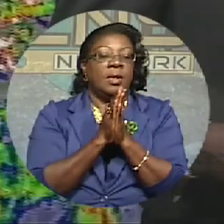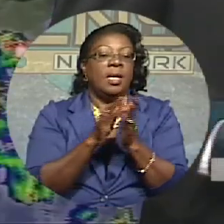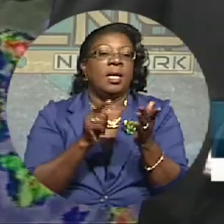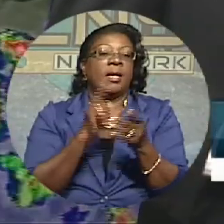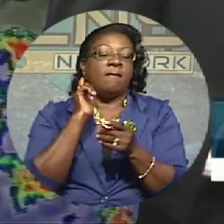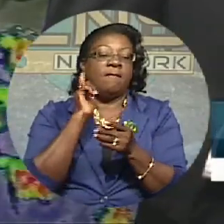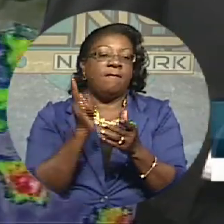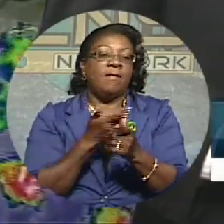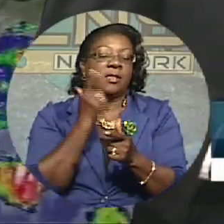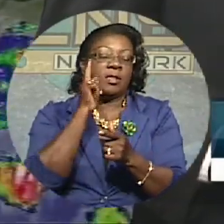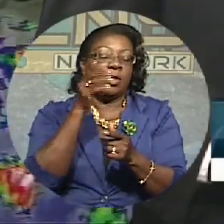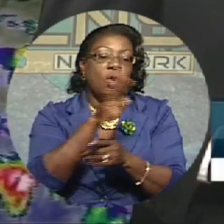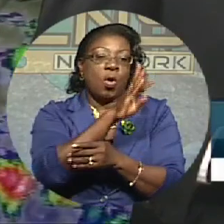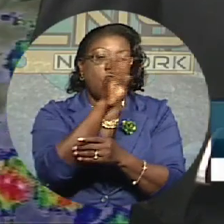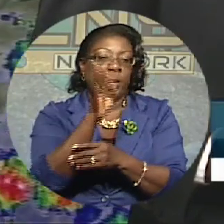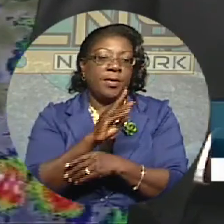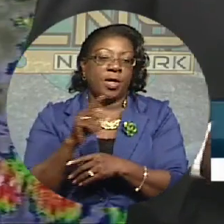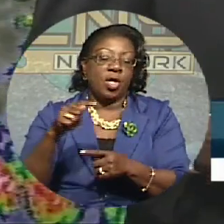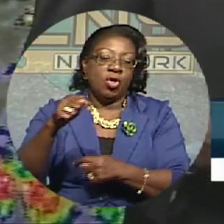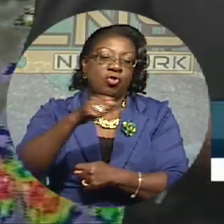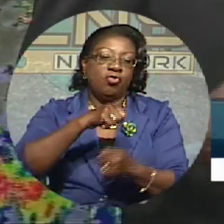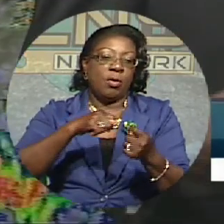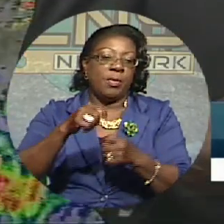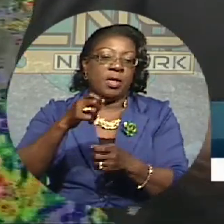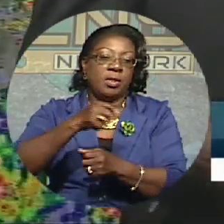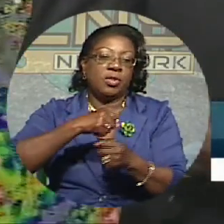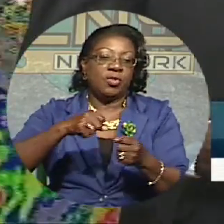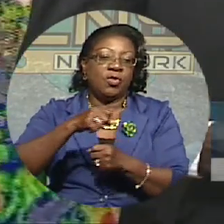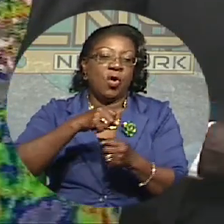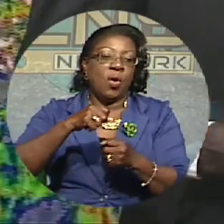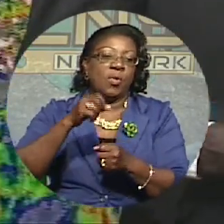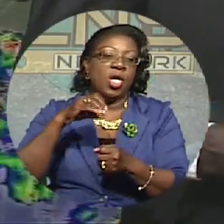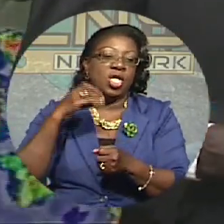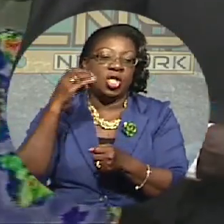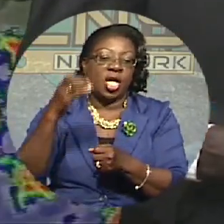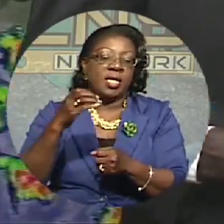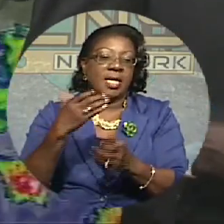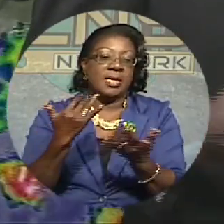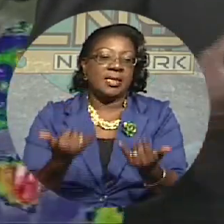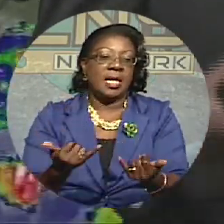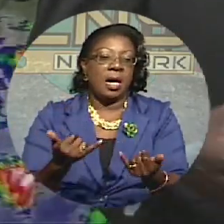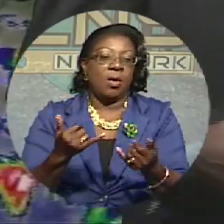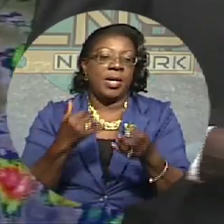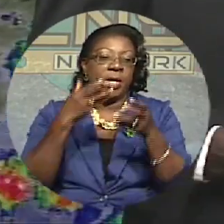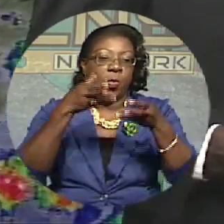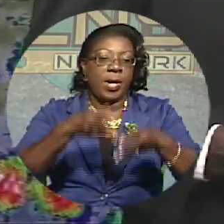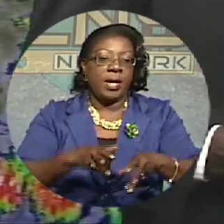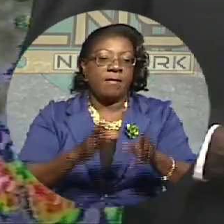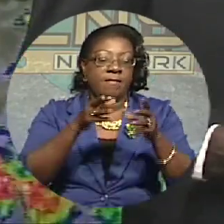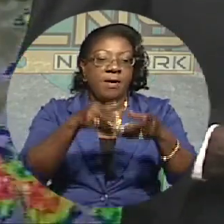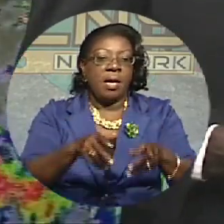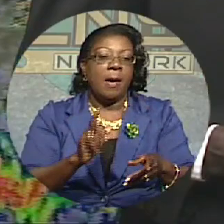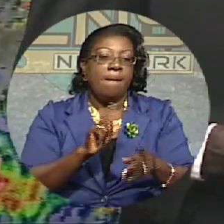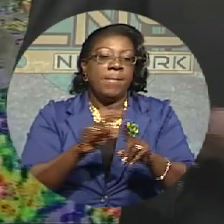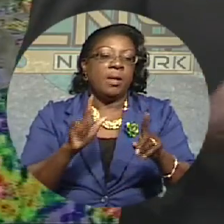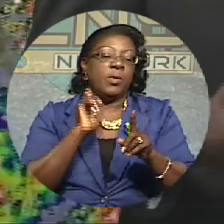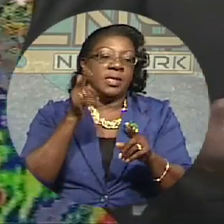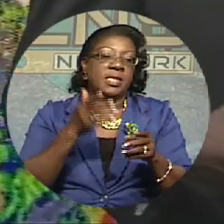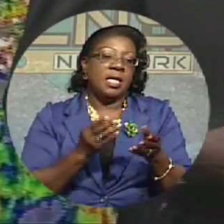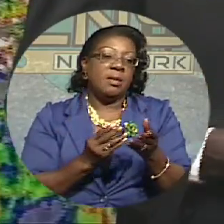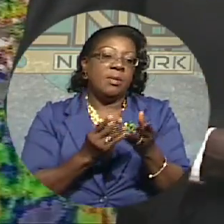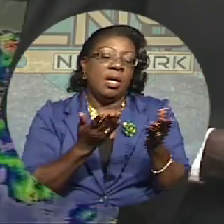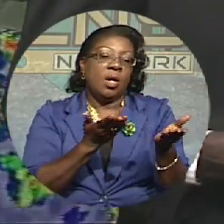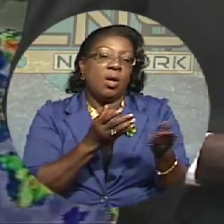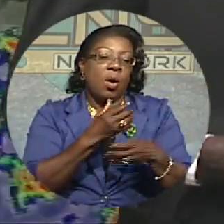In our first look at weather, Tropical Storm Chantal has been downgraded to a tropical wave, but will still produce some heavy showers and thunderstorms